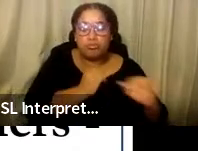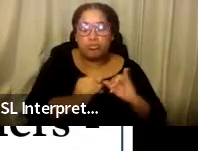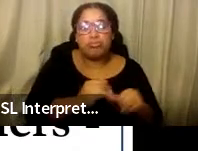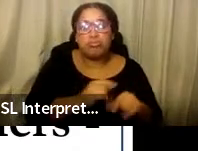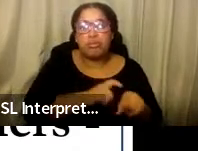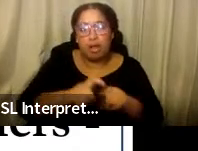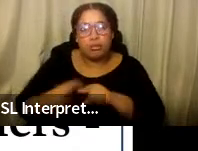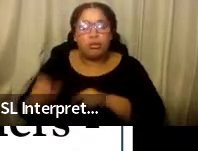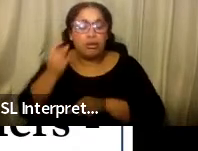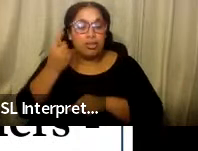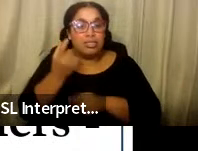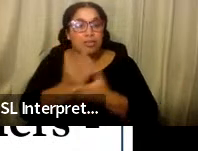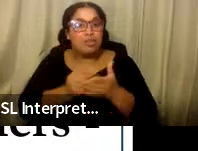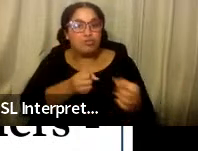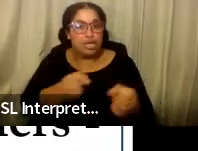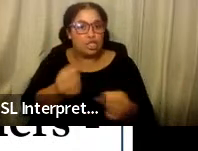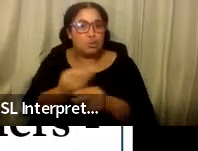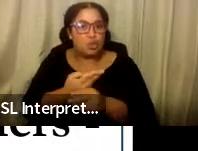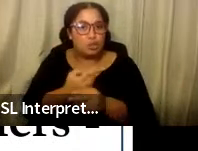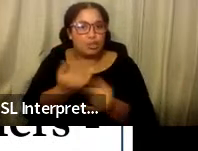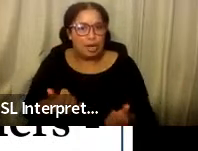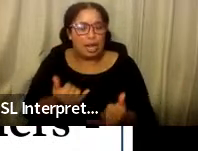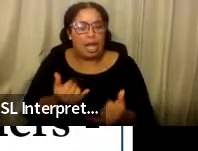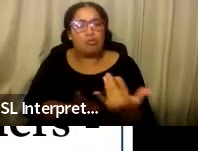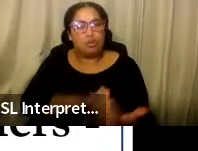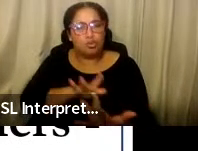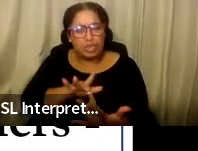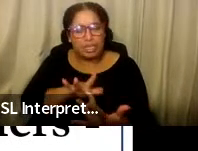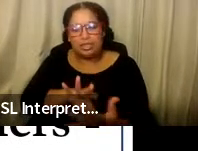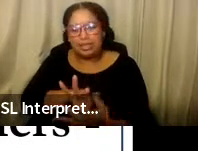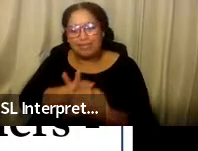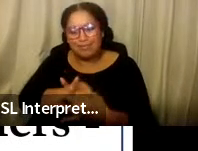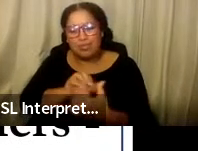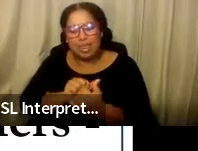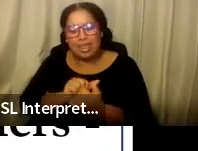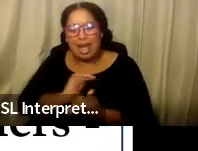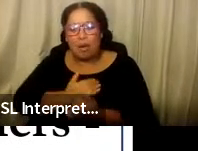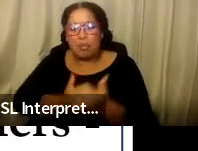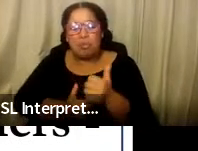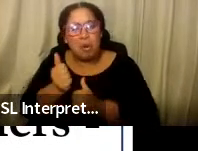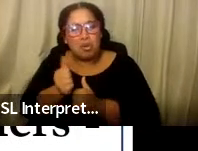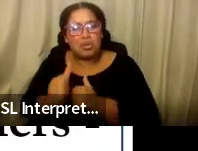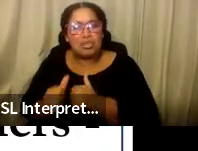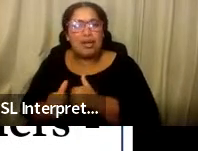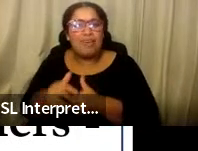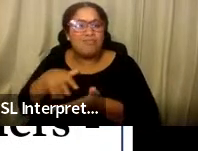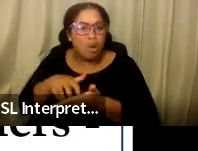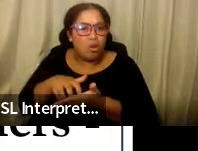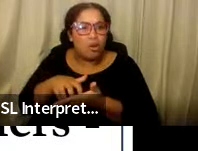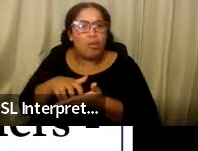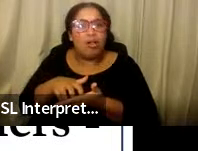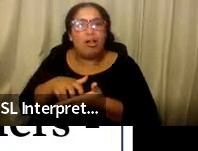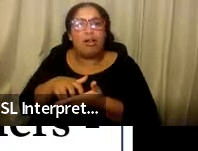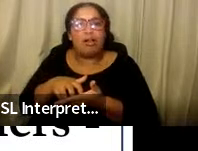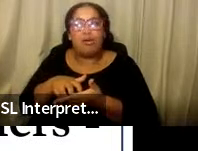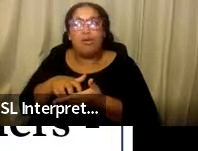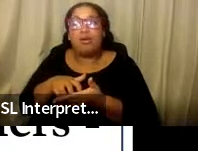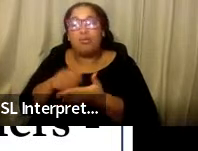is some of the strategies we're using to reach our most vulnerable, or those people who are vulnerable to more severe